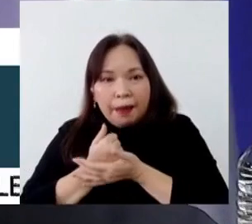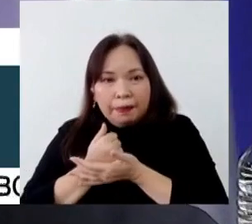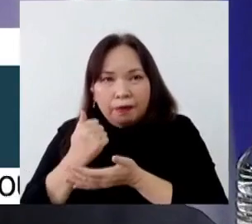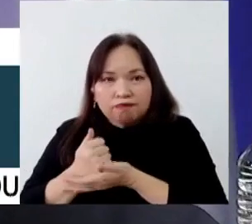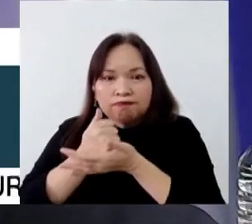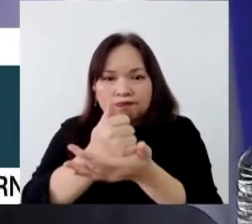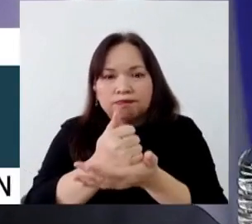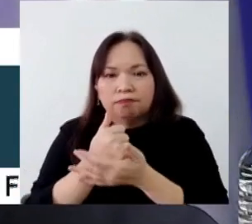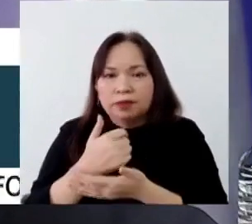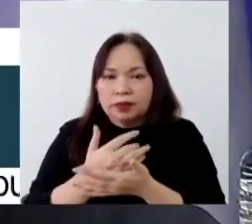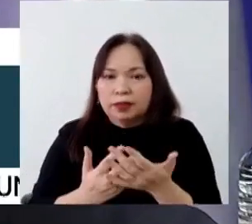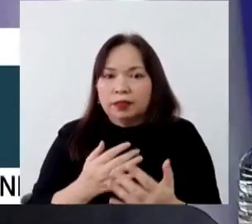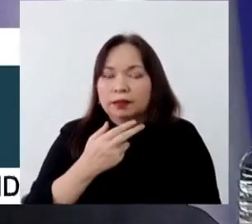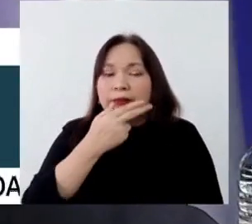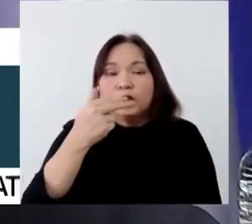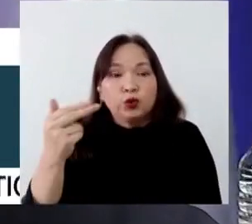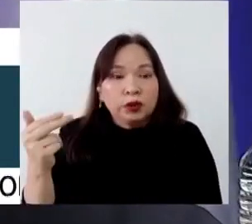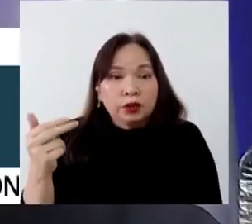want to leave the West Bank.